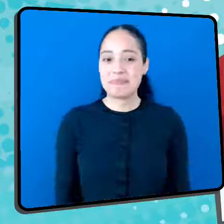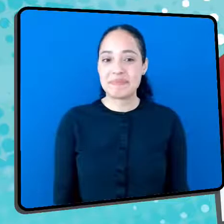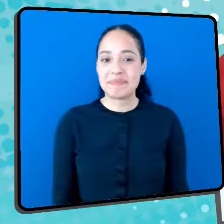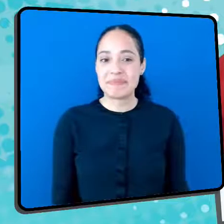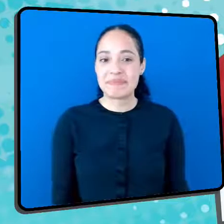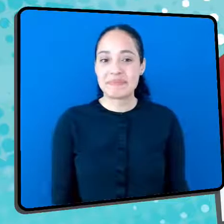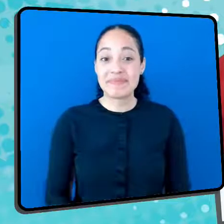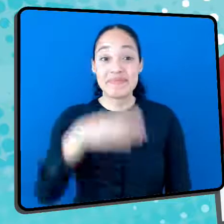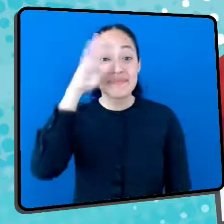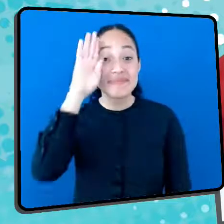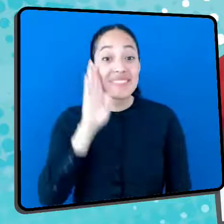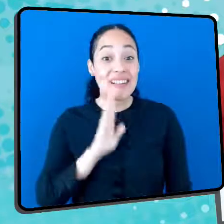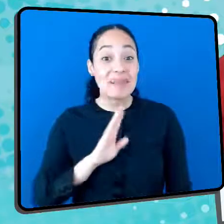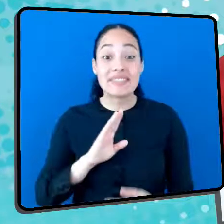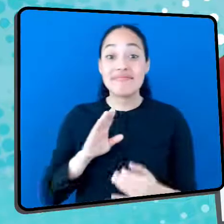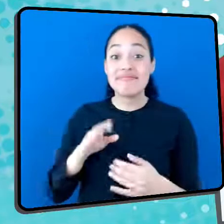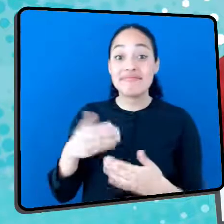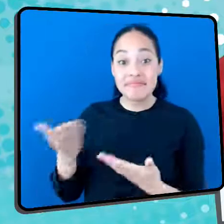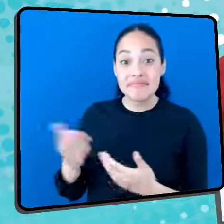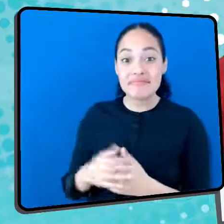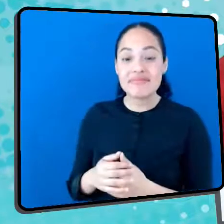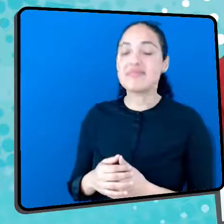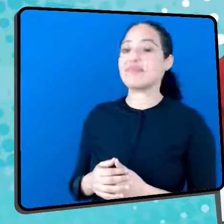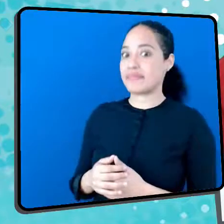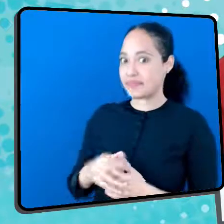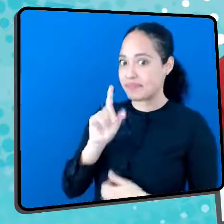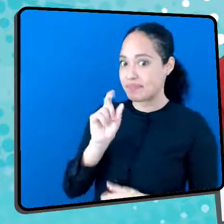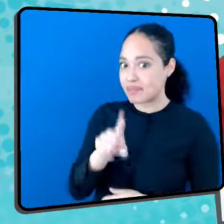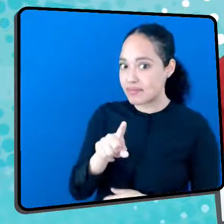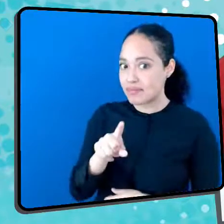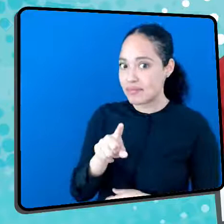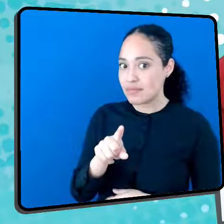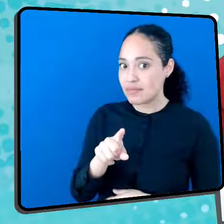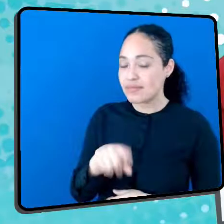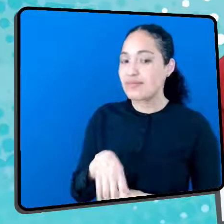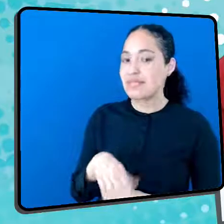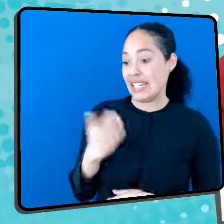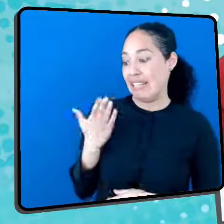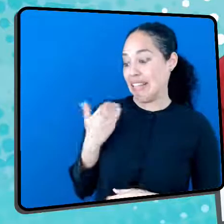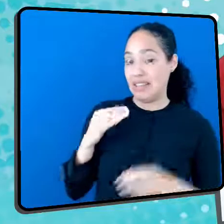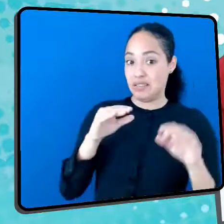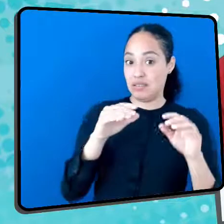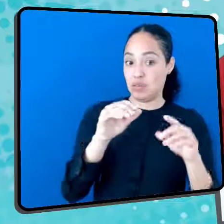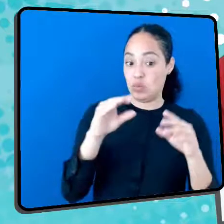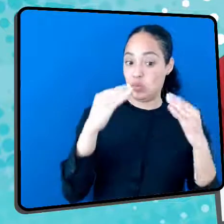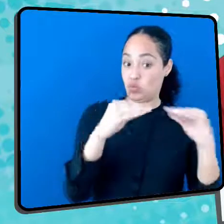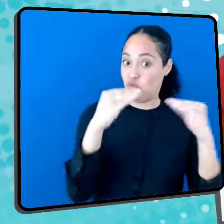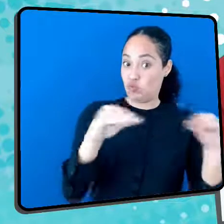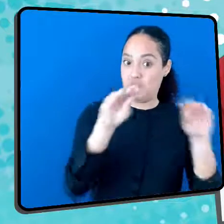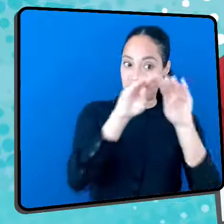Oh, fabulous. So, what training framework did you use last?